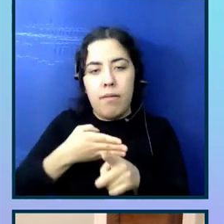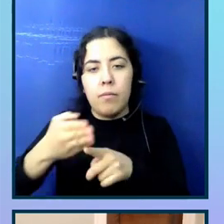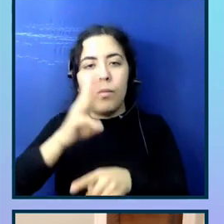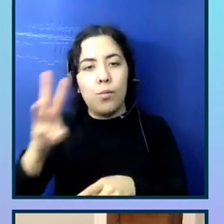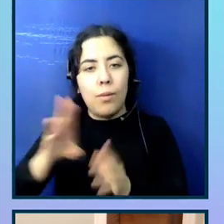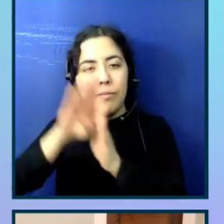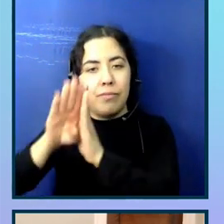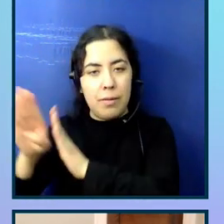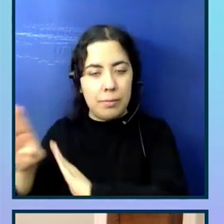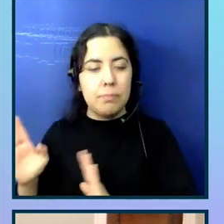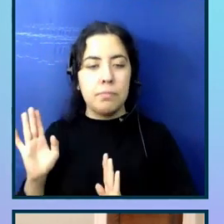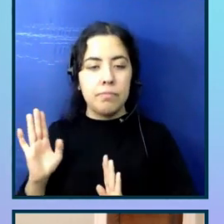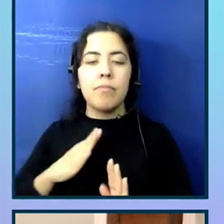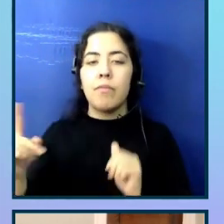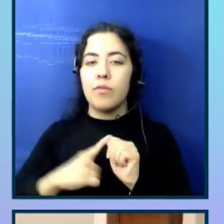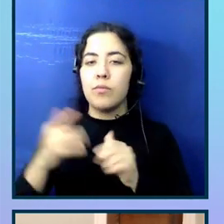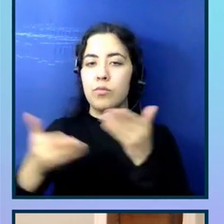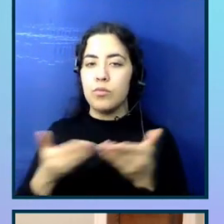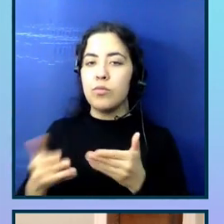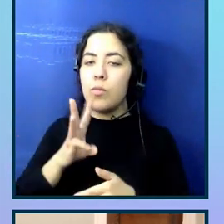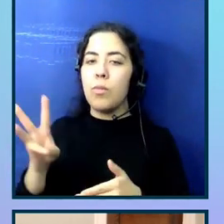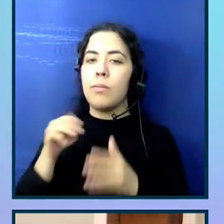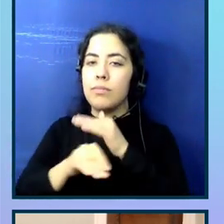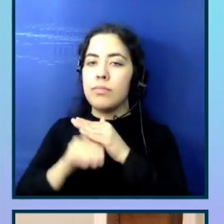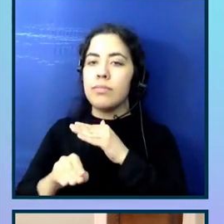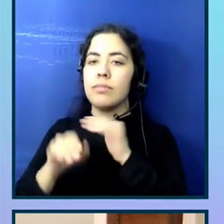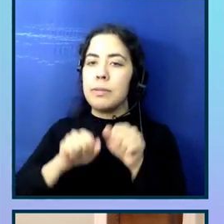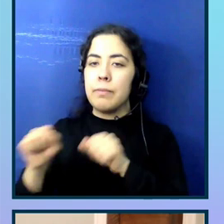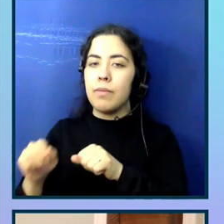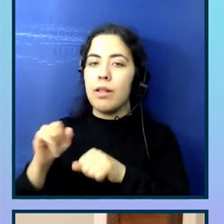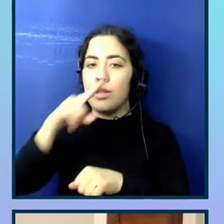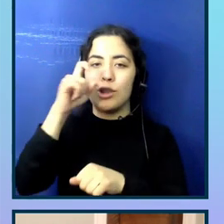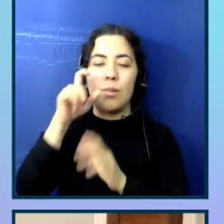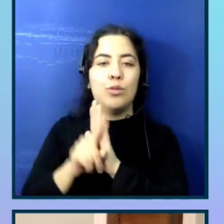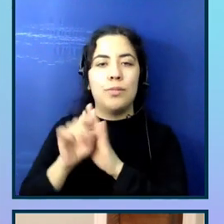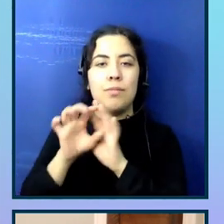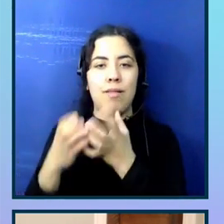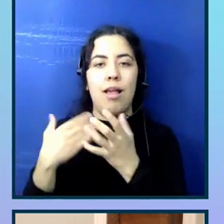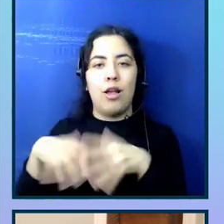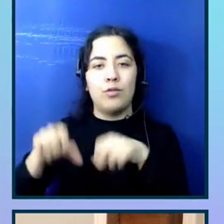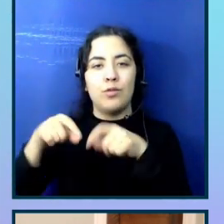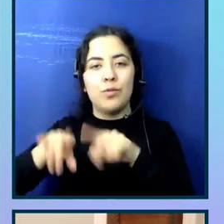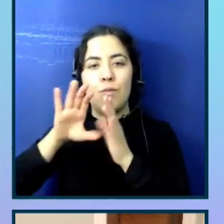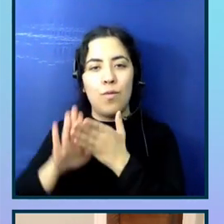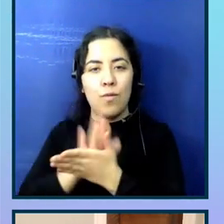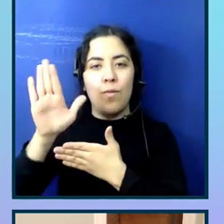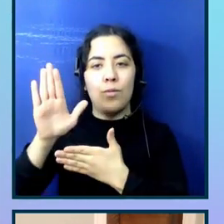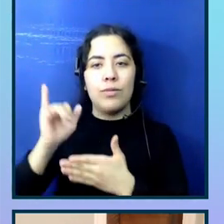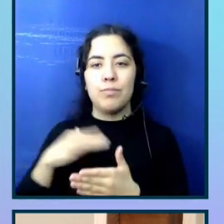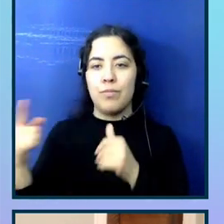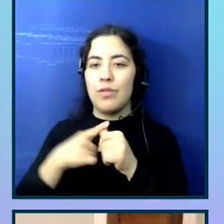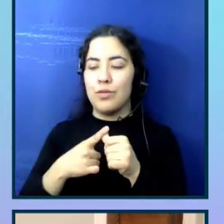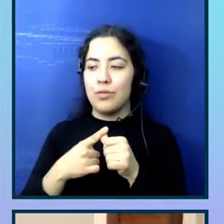development. My first introduction to web accessibility was actually a summer term class I took in college. It was one of my